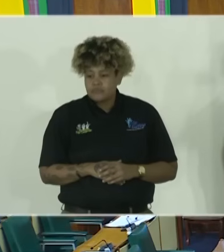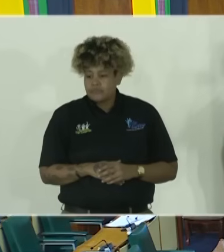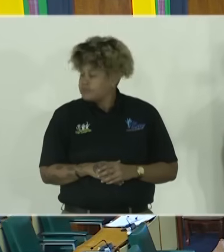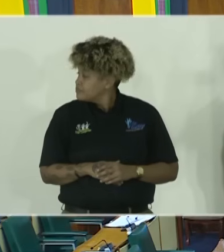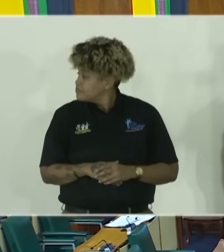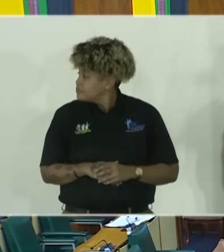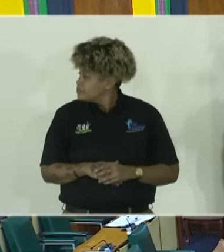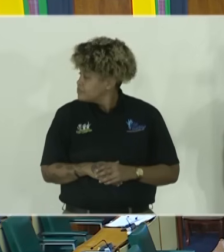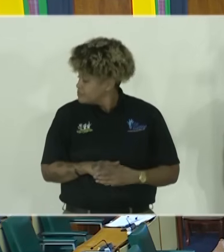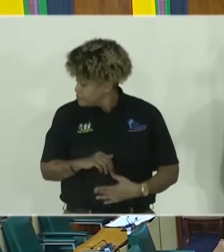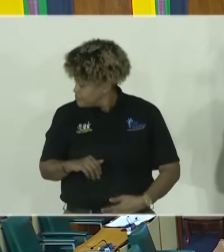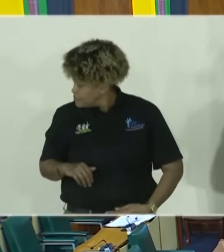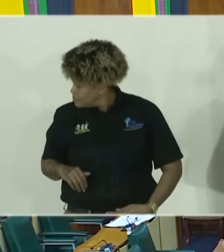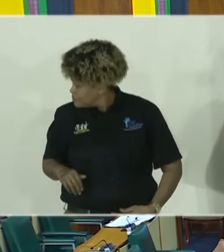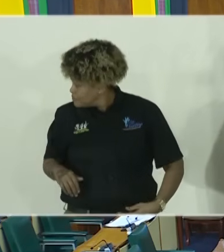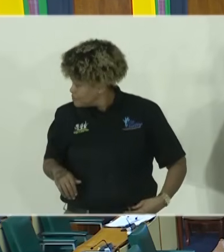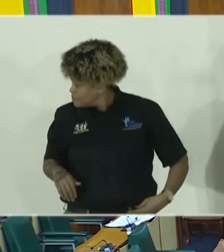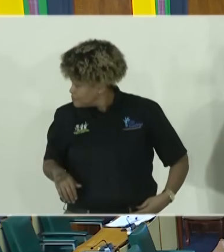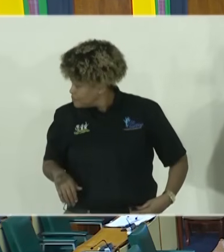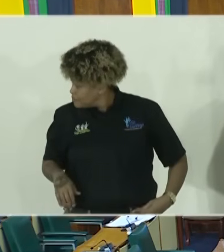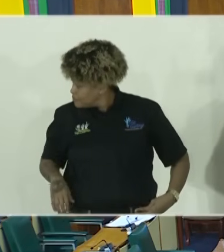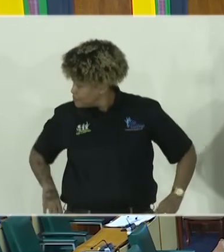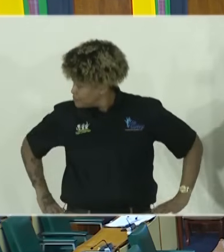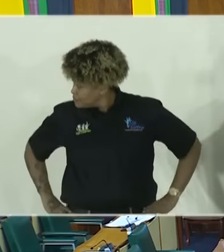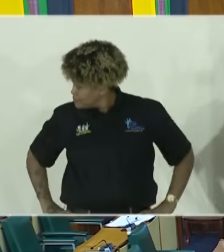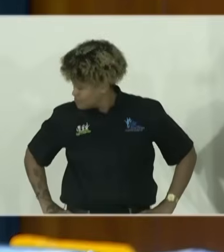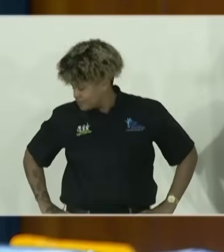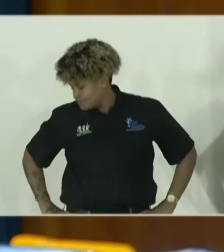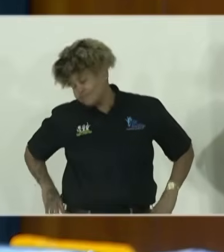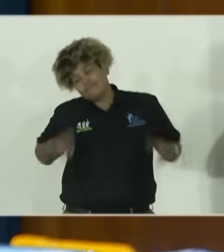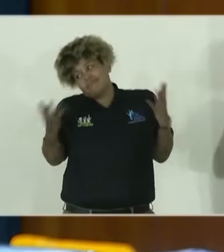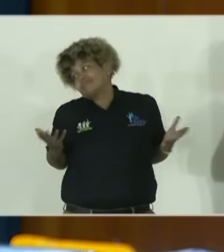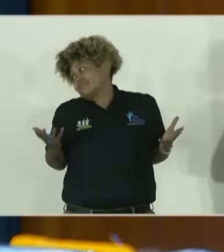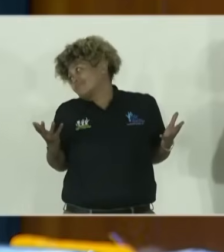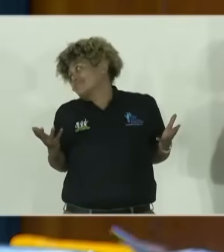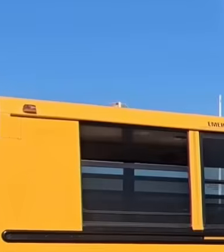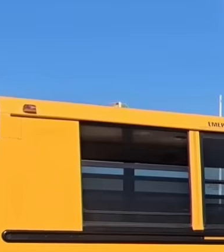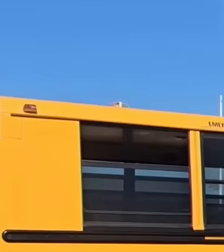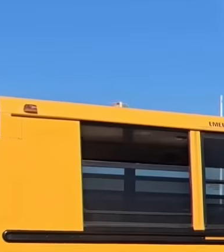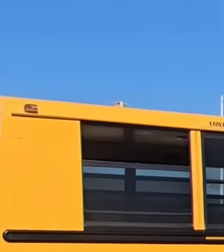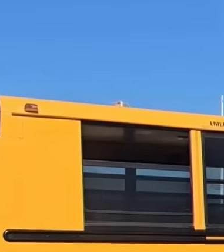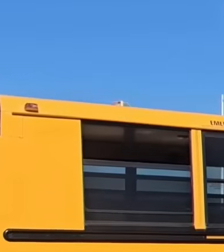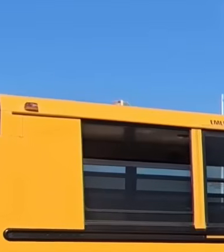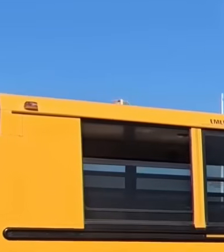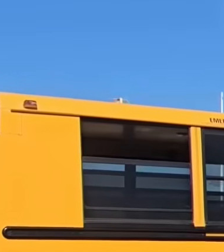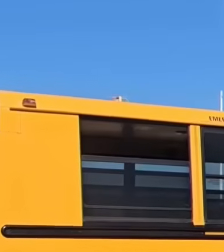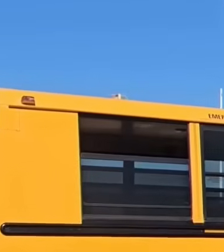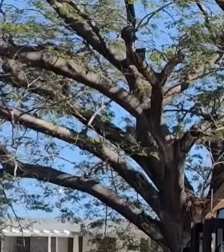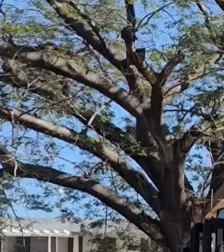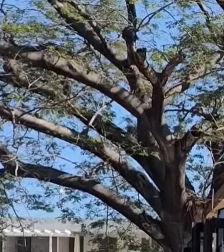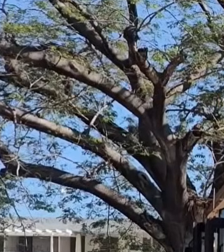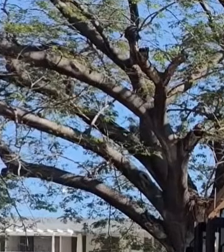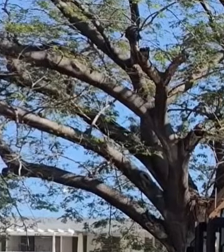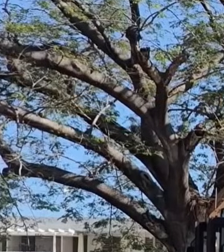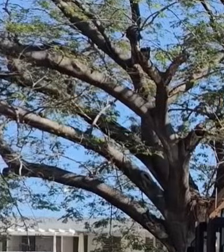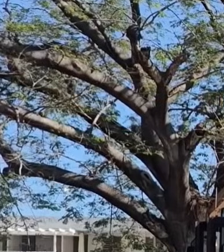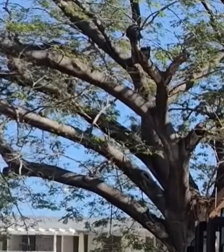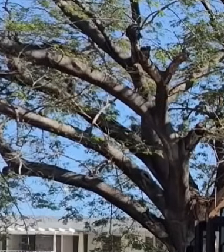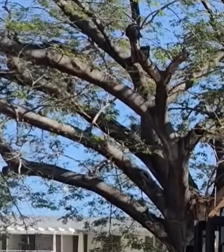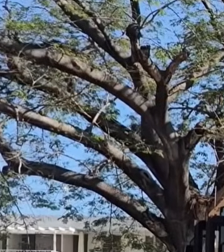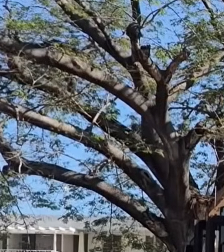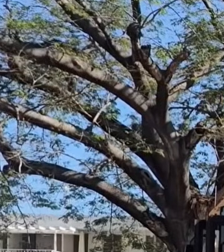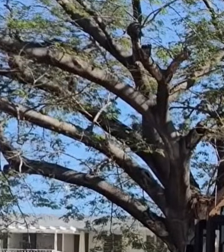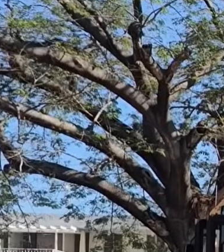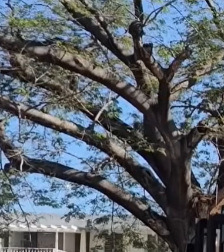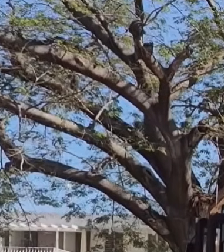per trip, meaning 100 Jamaican dollars per day. A total of 110 buses will be deployed